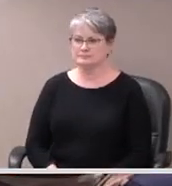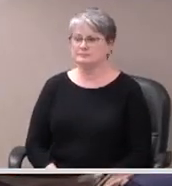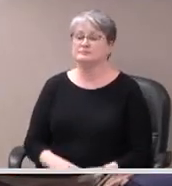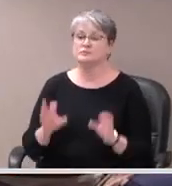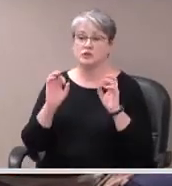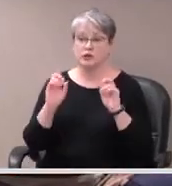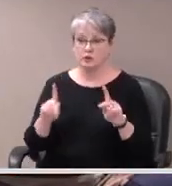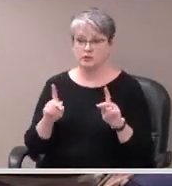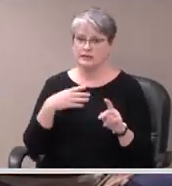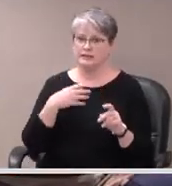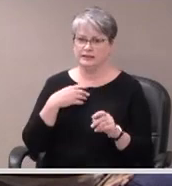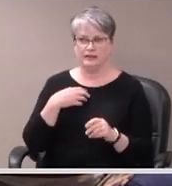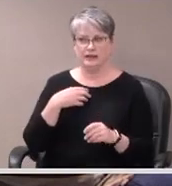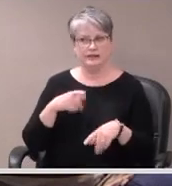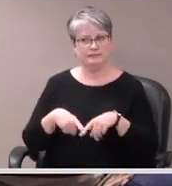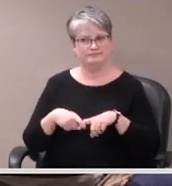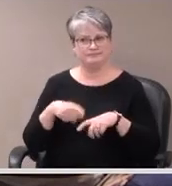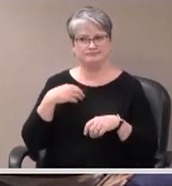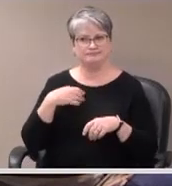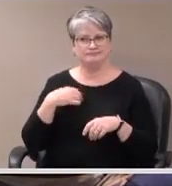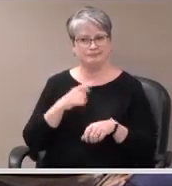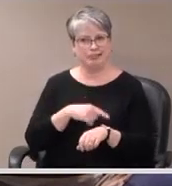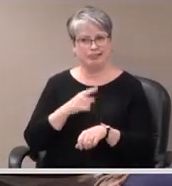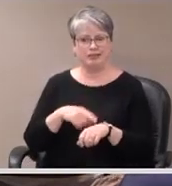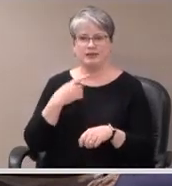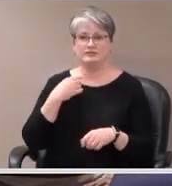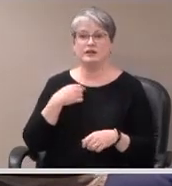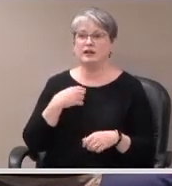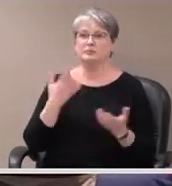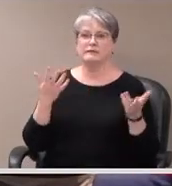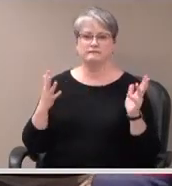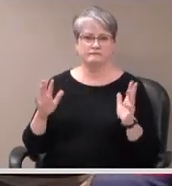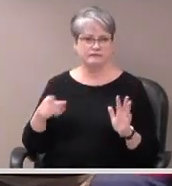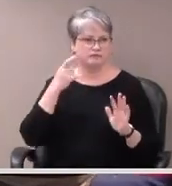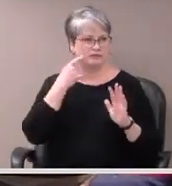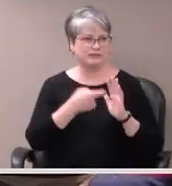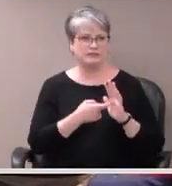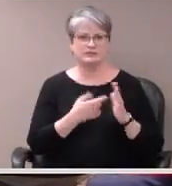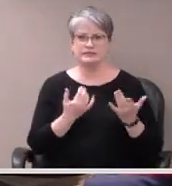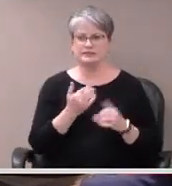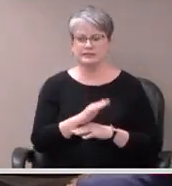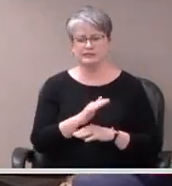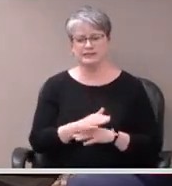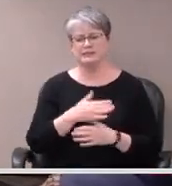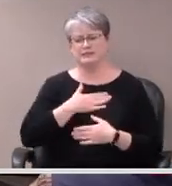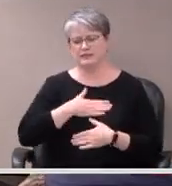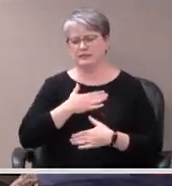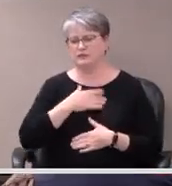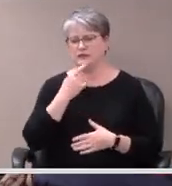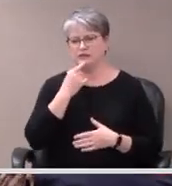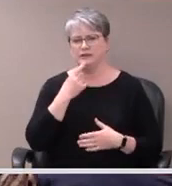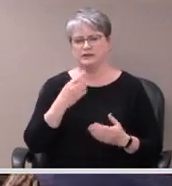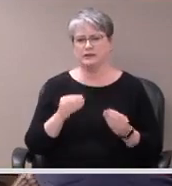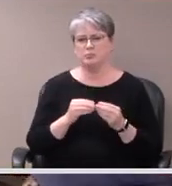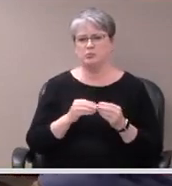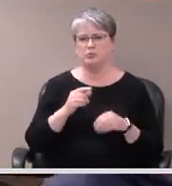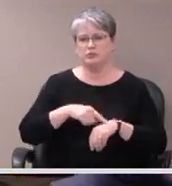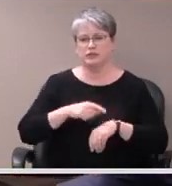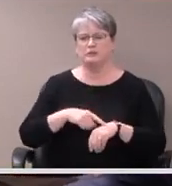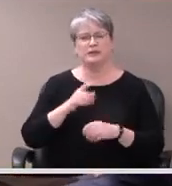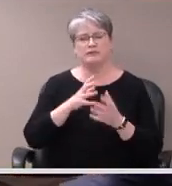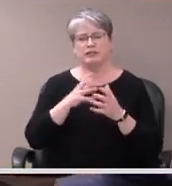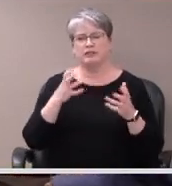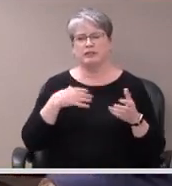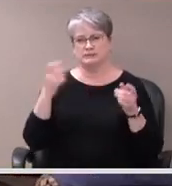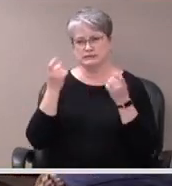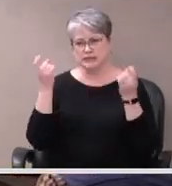Okay, I have kept you all long enough. This concludes our recognitions for this evening. I appreciate the extra time. We truly had a lot to celebrate